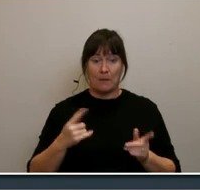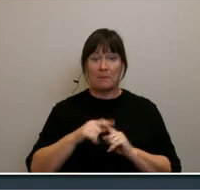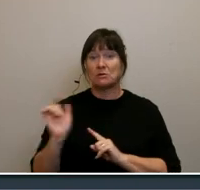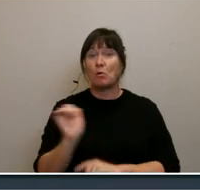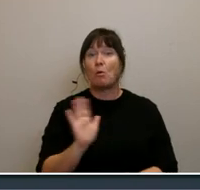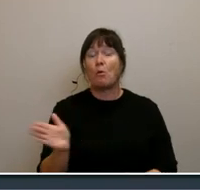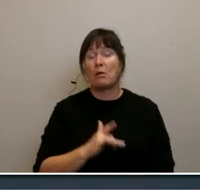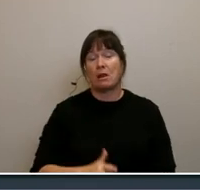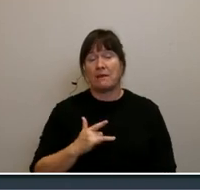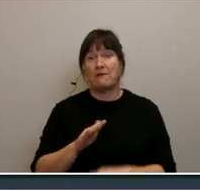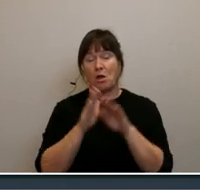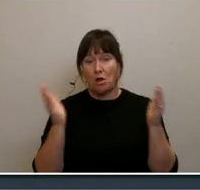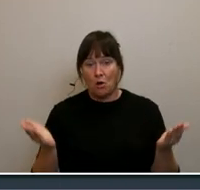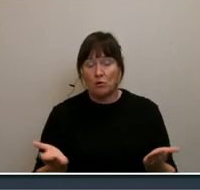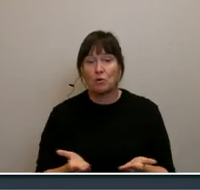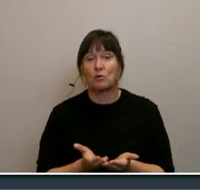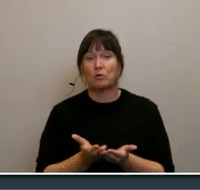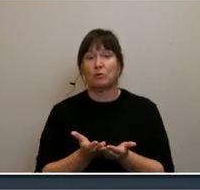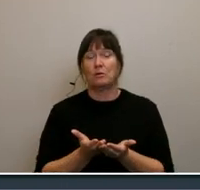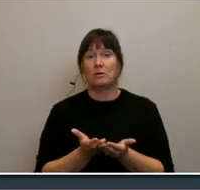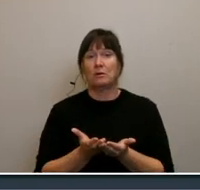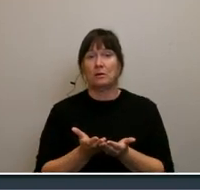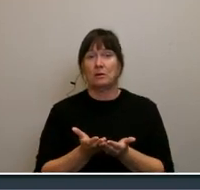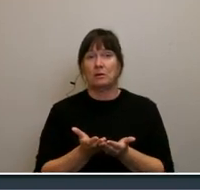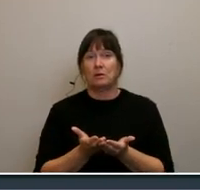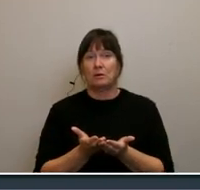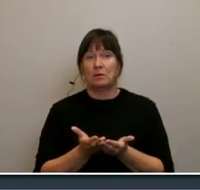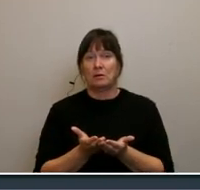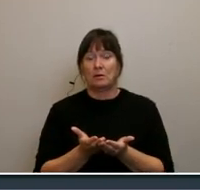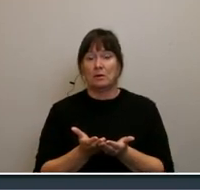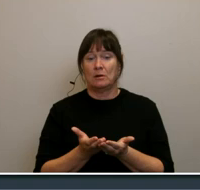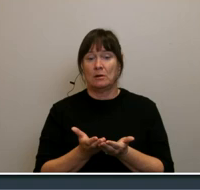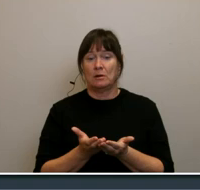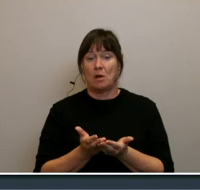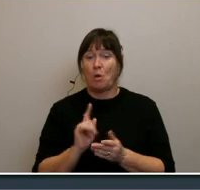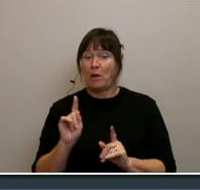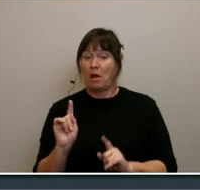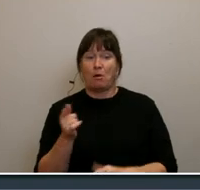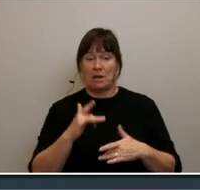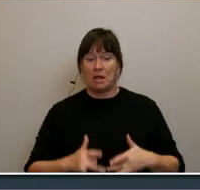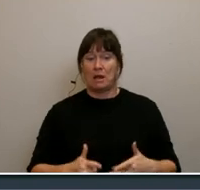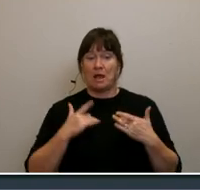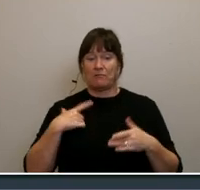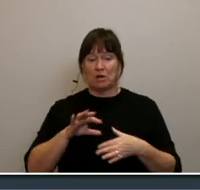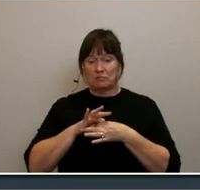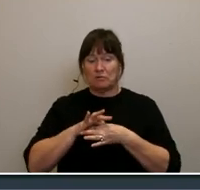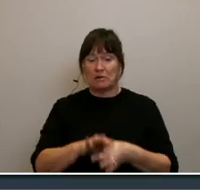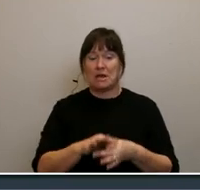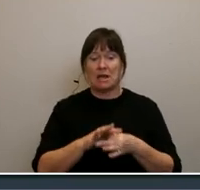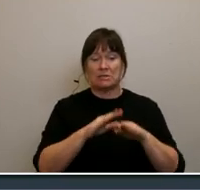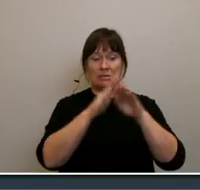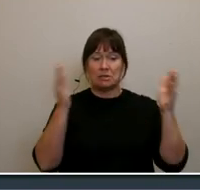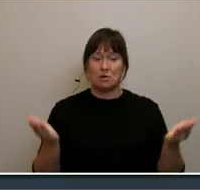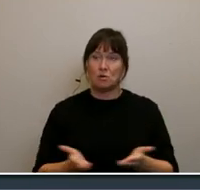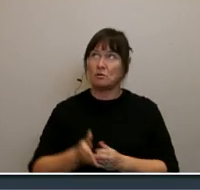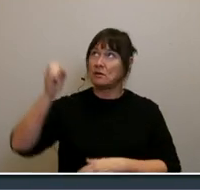Earth, exist only in the context of our dependence on and interconnection with Earth, Sun,